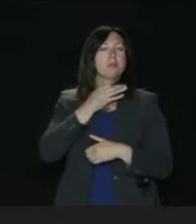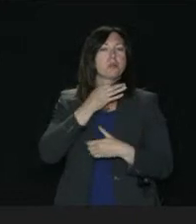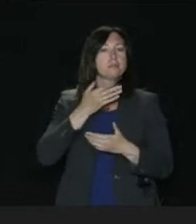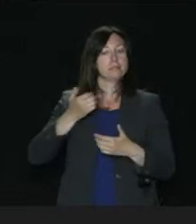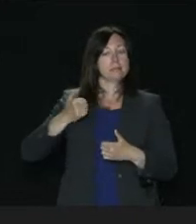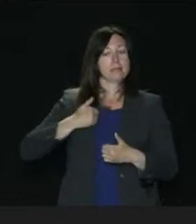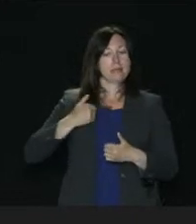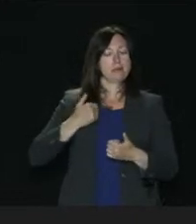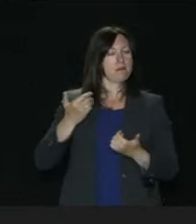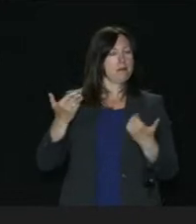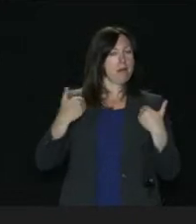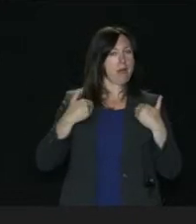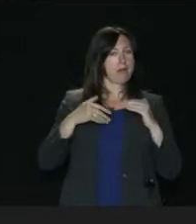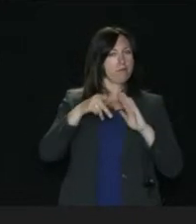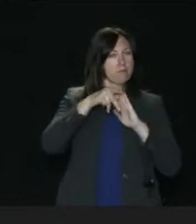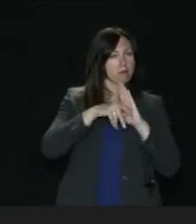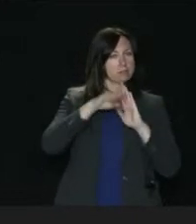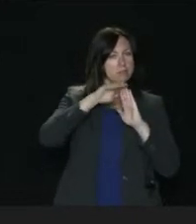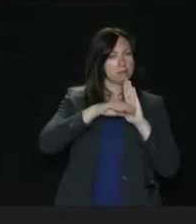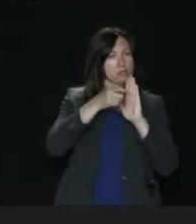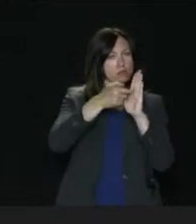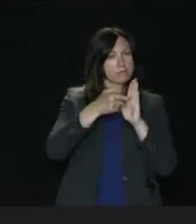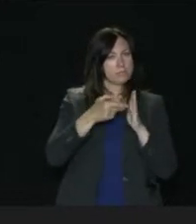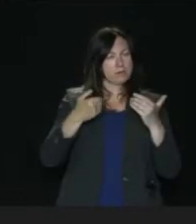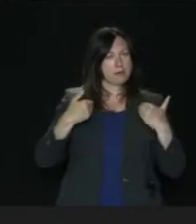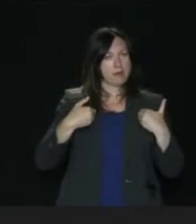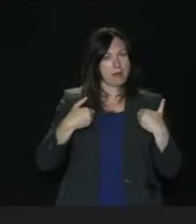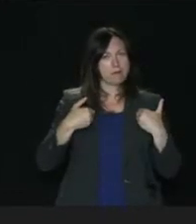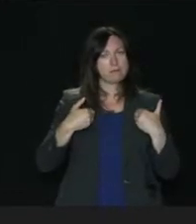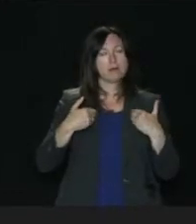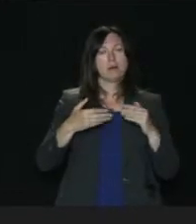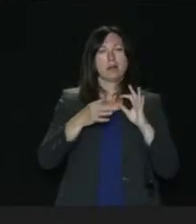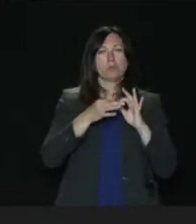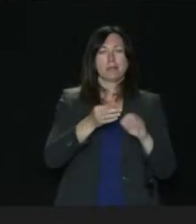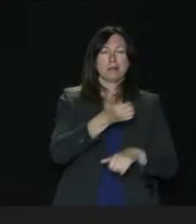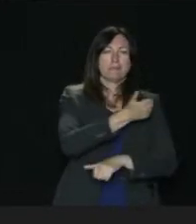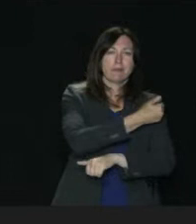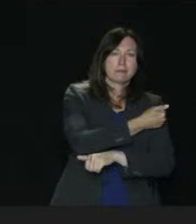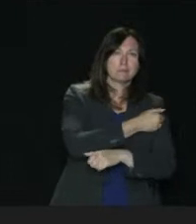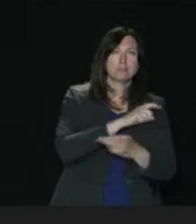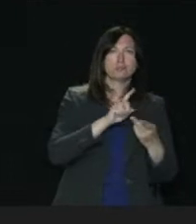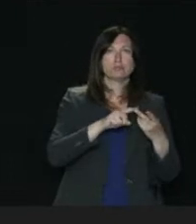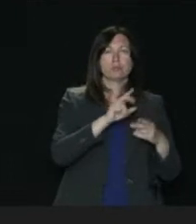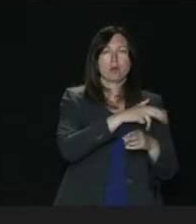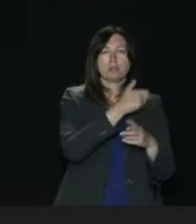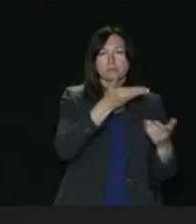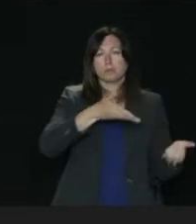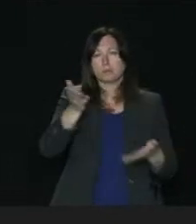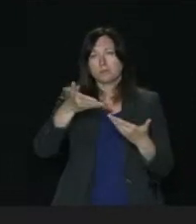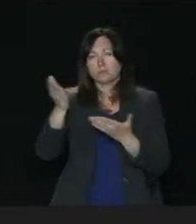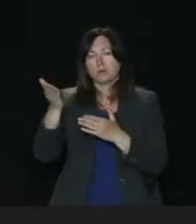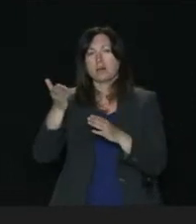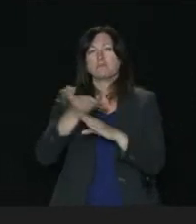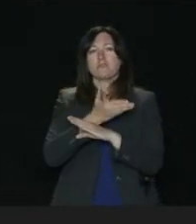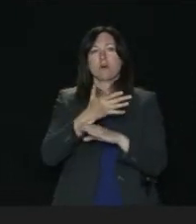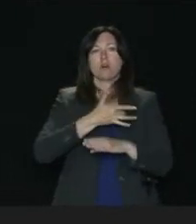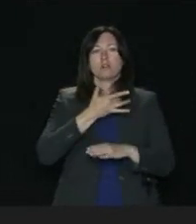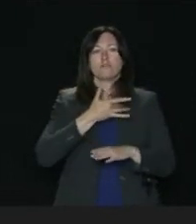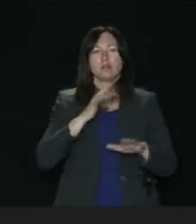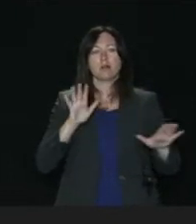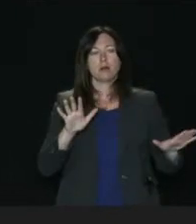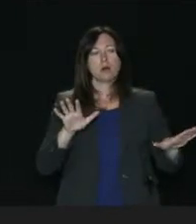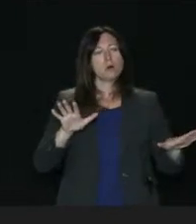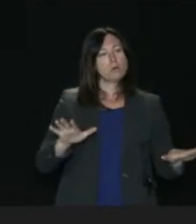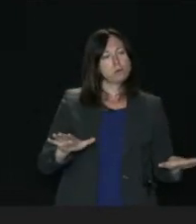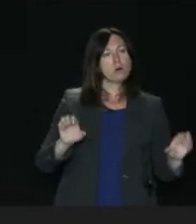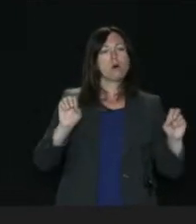Canada in terms of vaccination, hospitalization, in order to find ourselves in a place where we as a